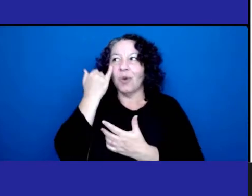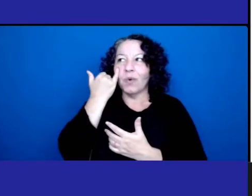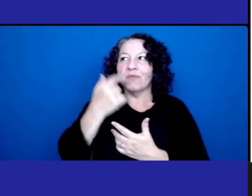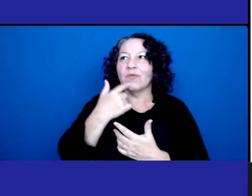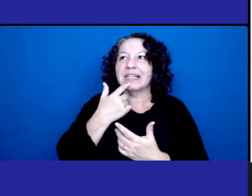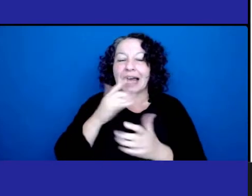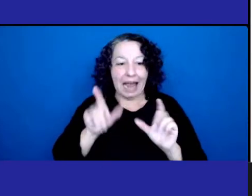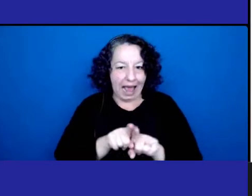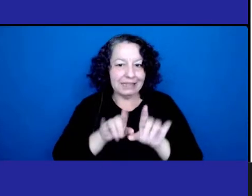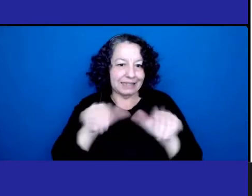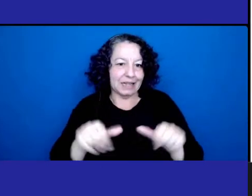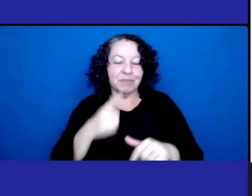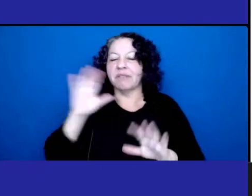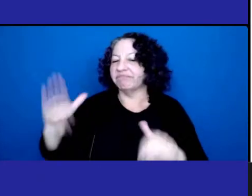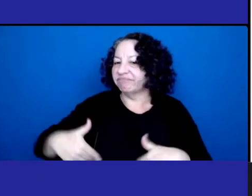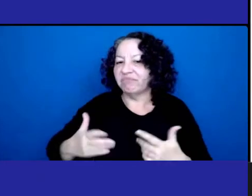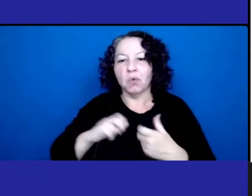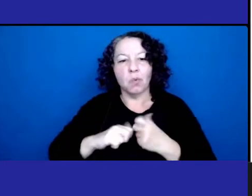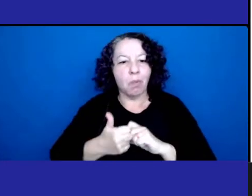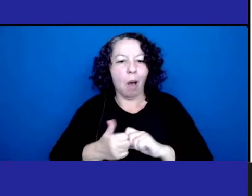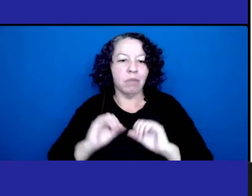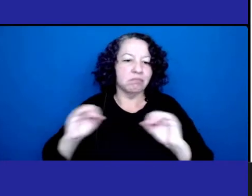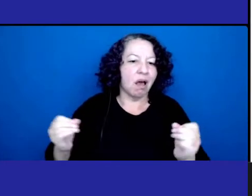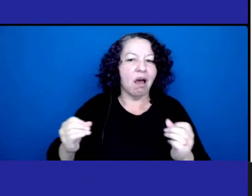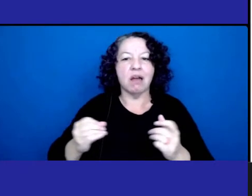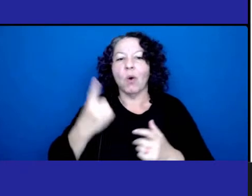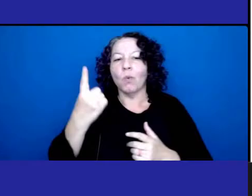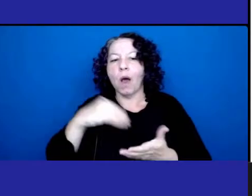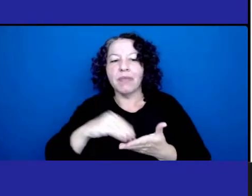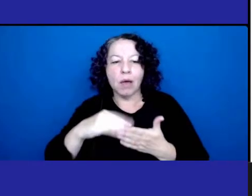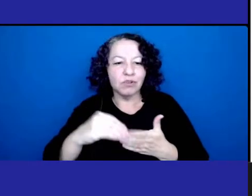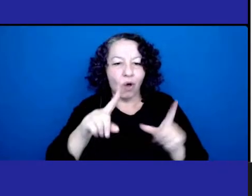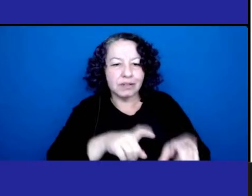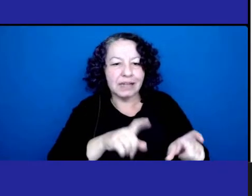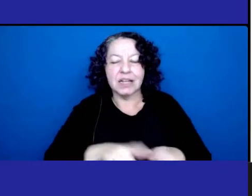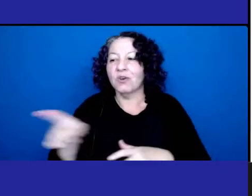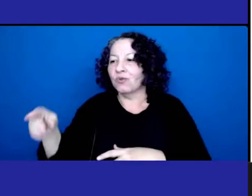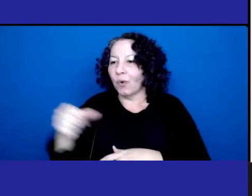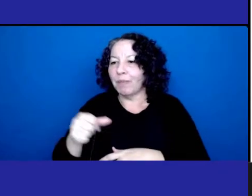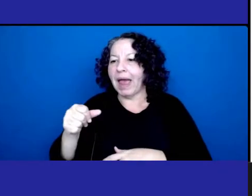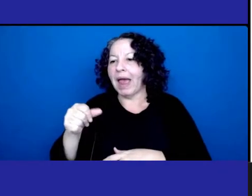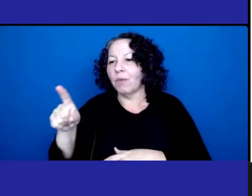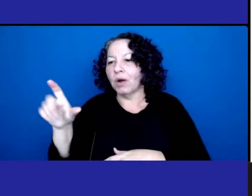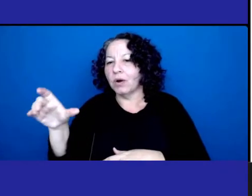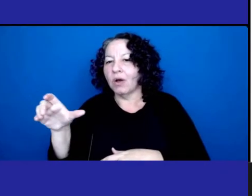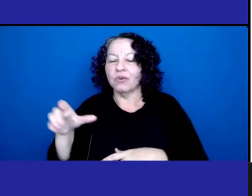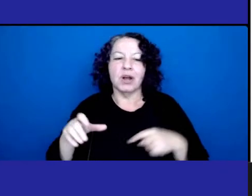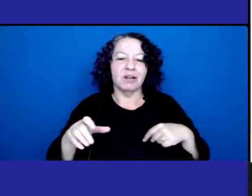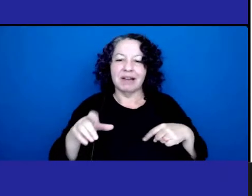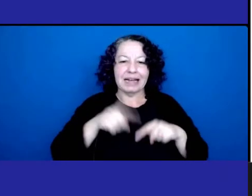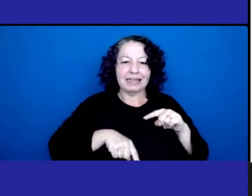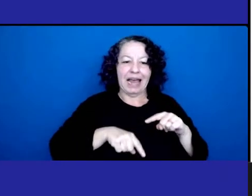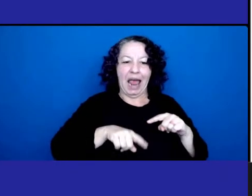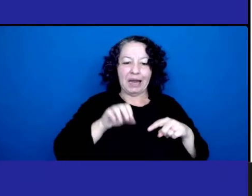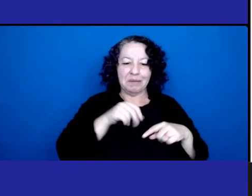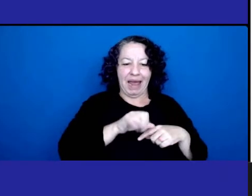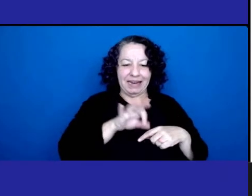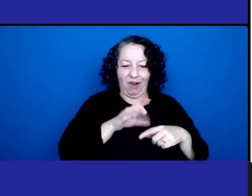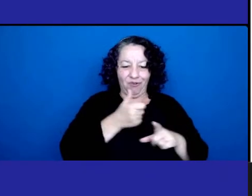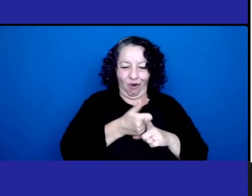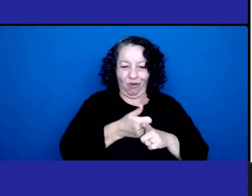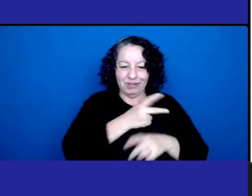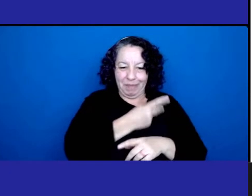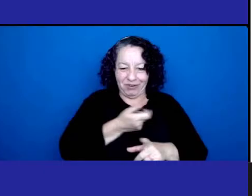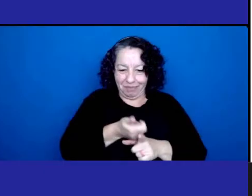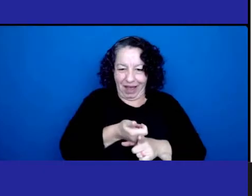it's $1,000 study and you only pay $100 and the patient can't pay $900, no problem, we'll pay that. But it's their job